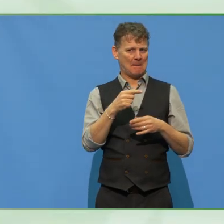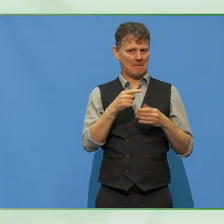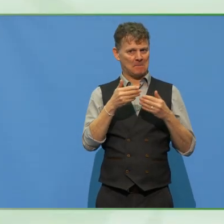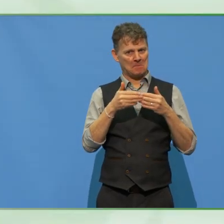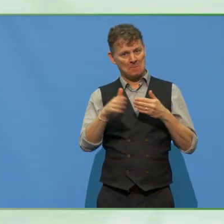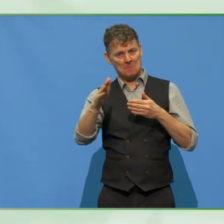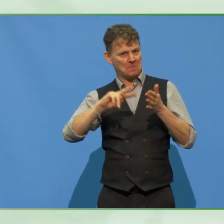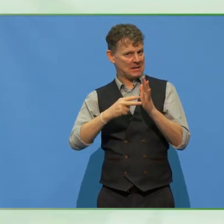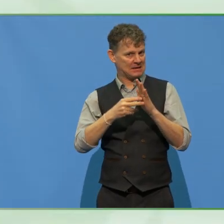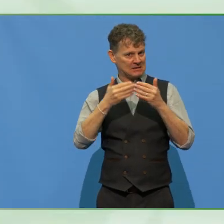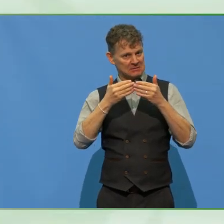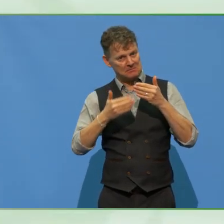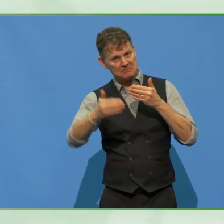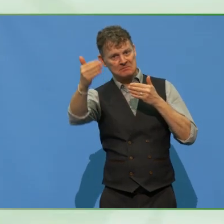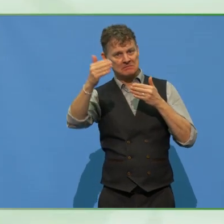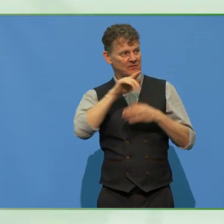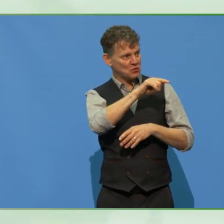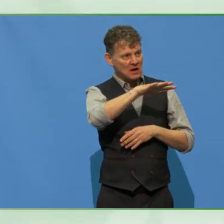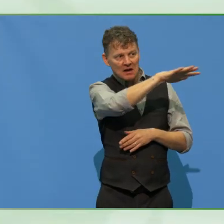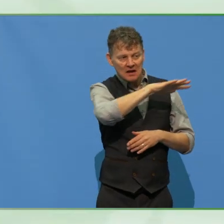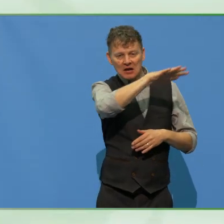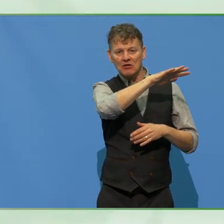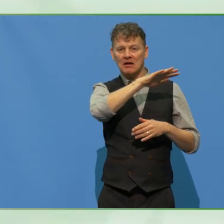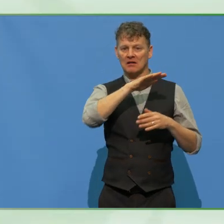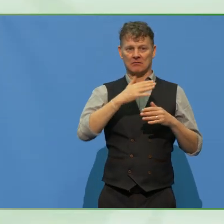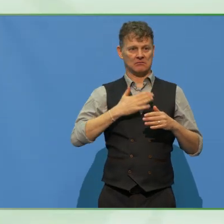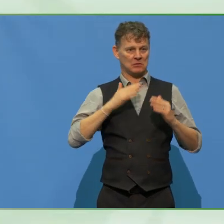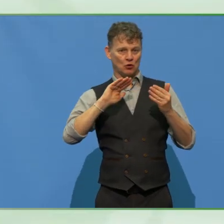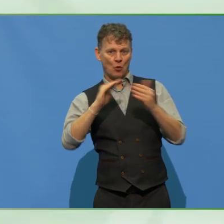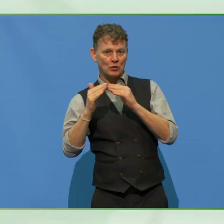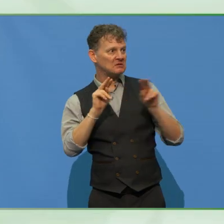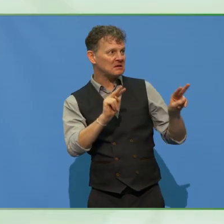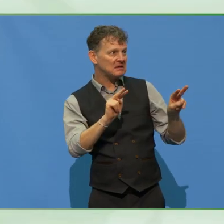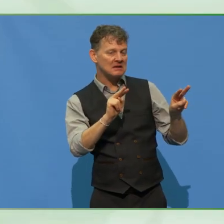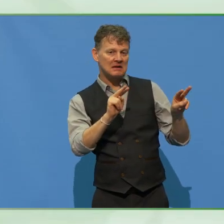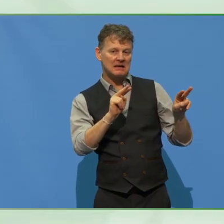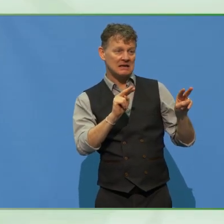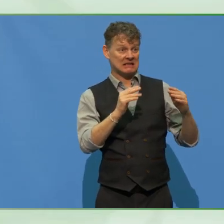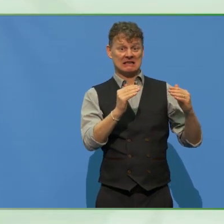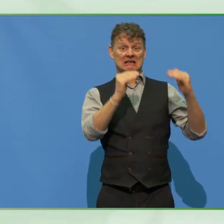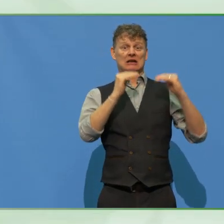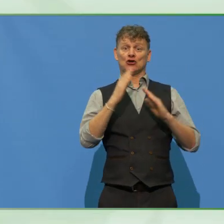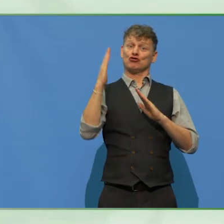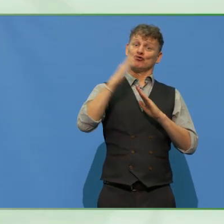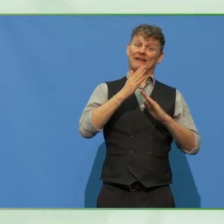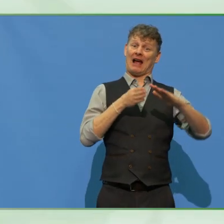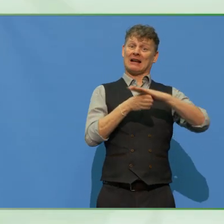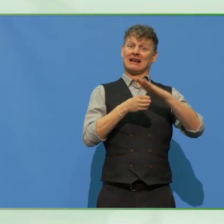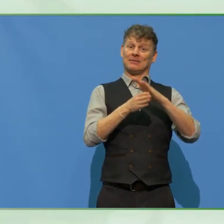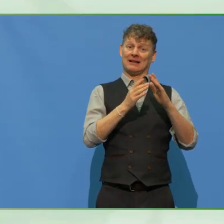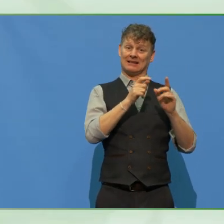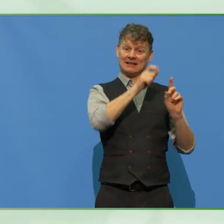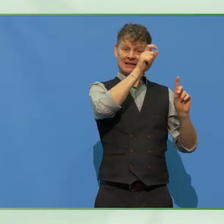community, and what should we be ambitious for as we think about Chief Accessibility Officer roles continuing to